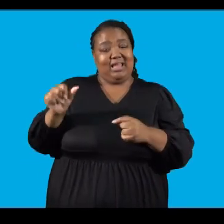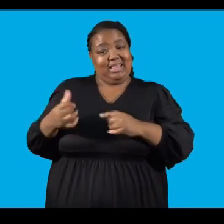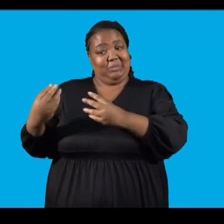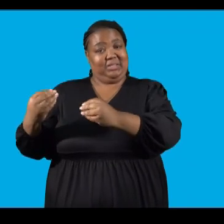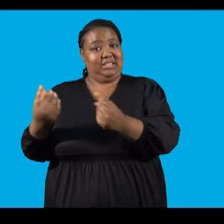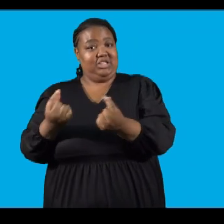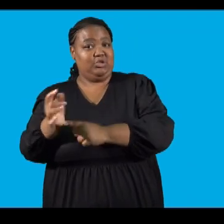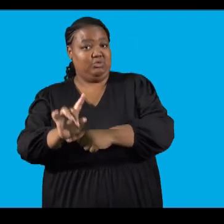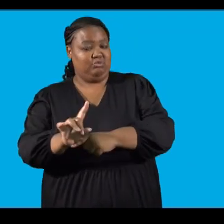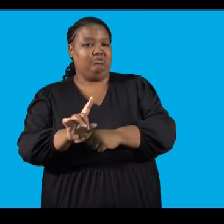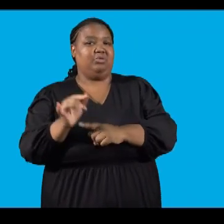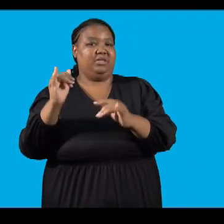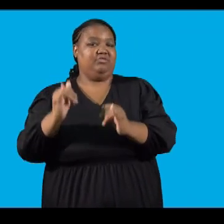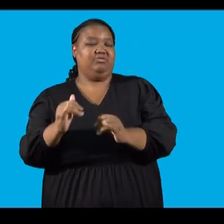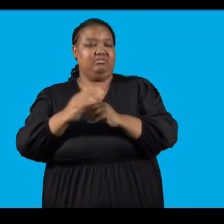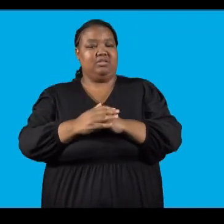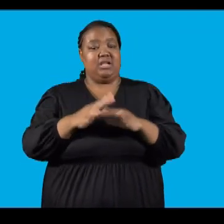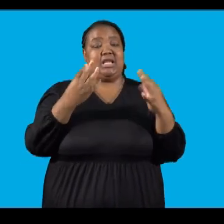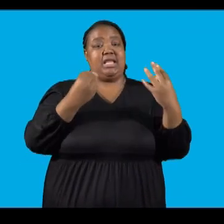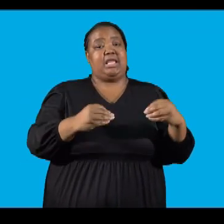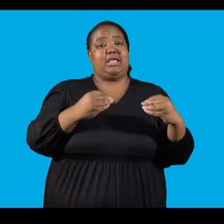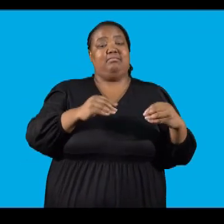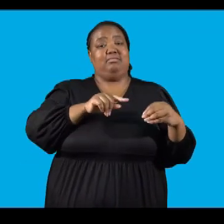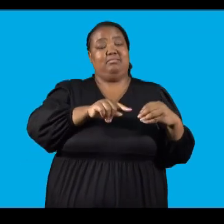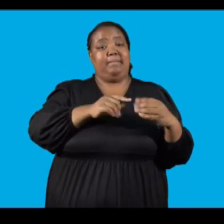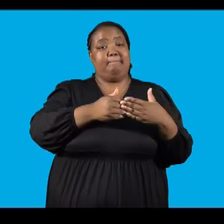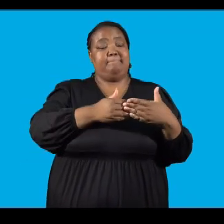takes. So in this case, we are talking about